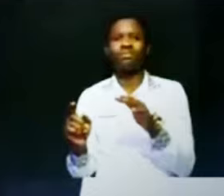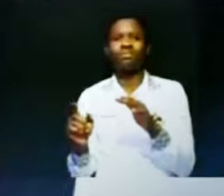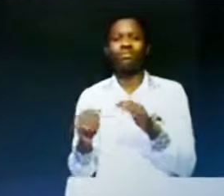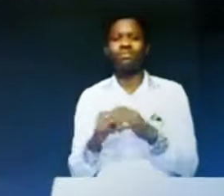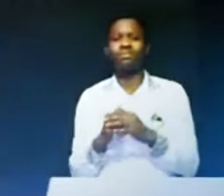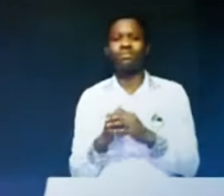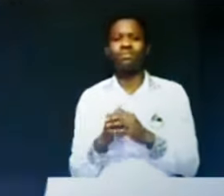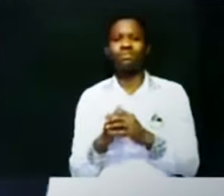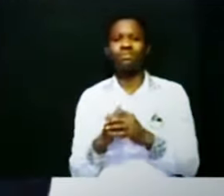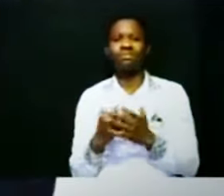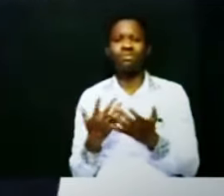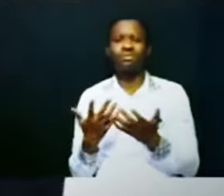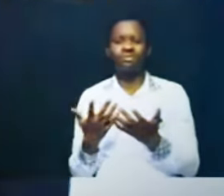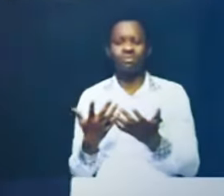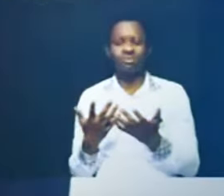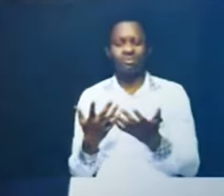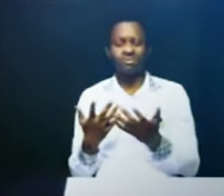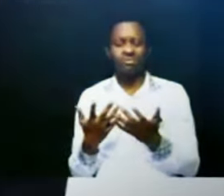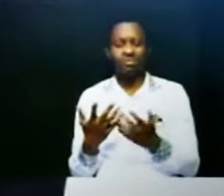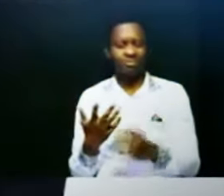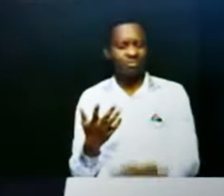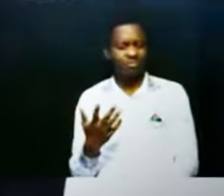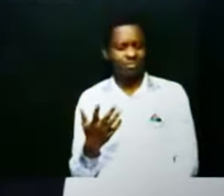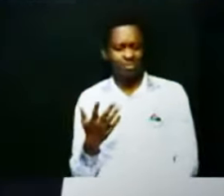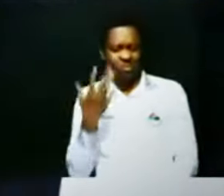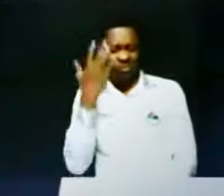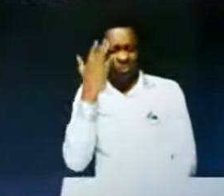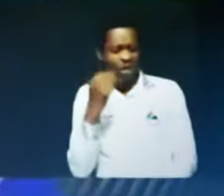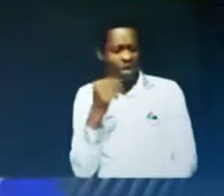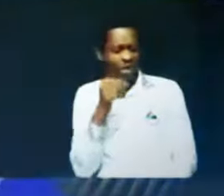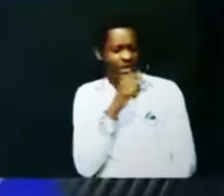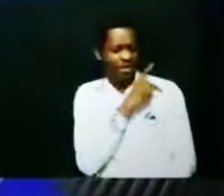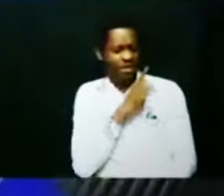emprenu. Now, what was the foundation of his